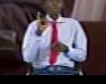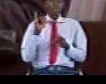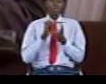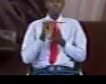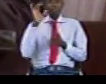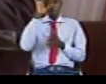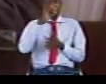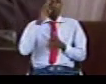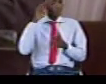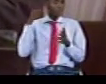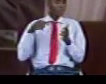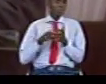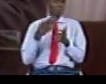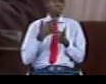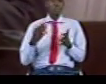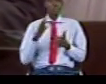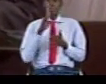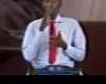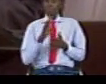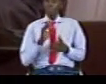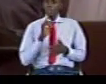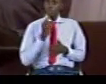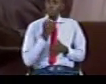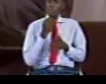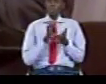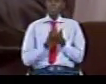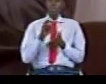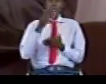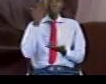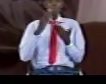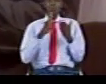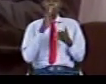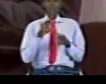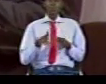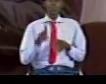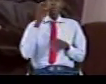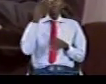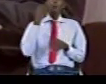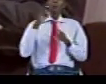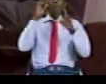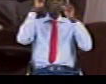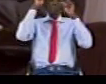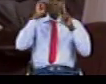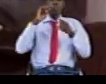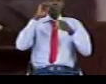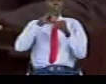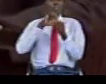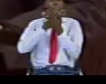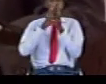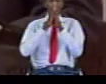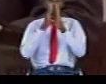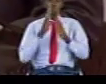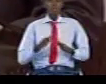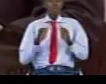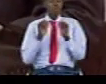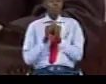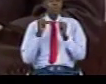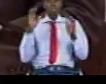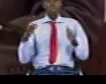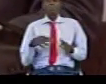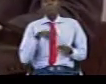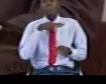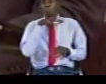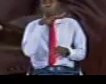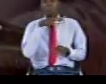be diligent that she may be found of him in peace, without spot,